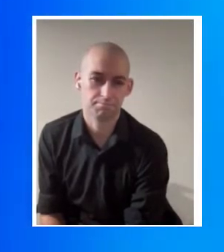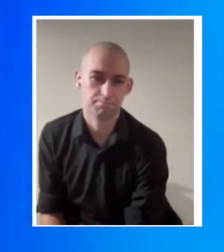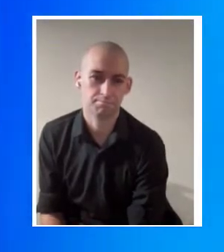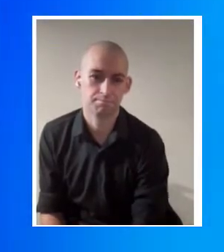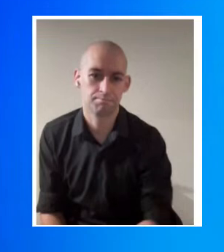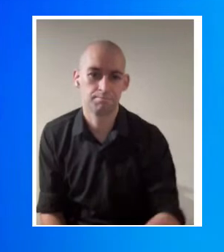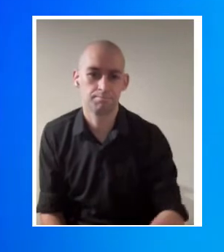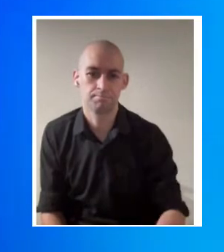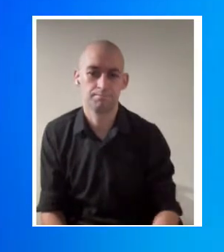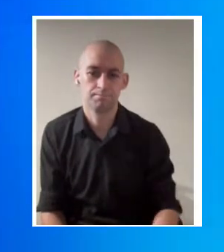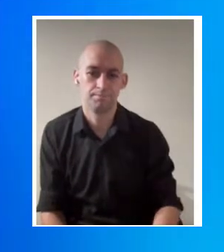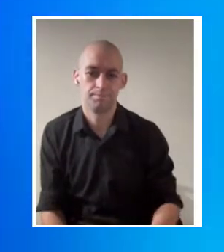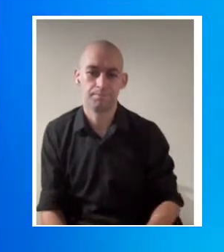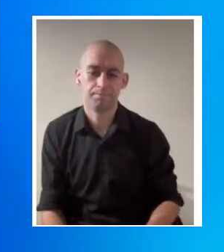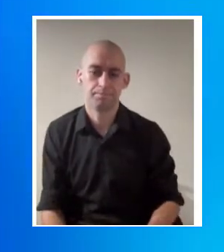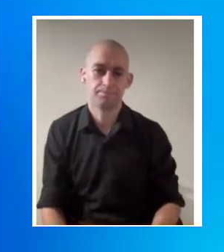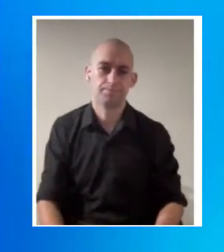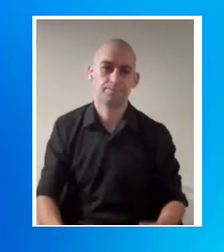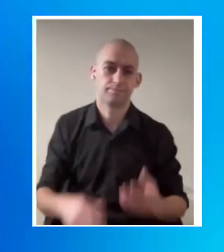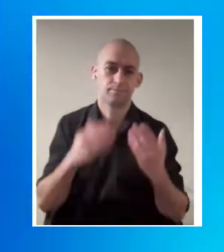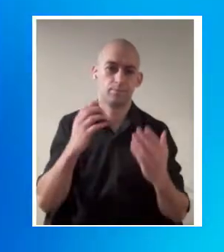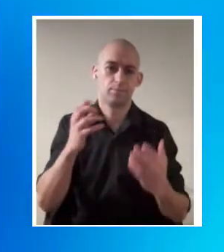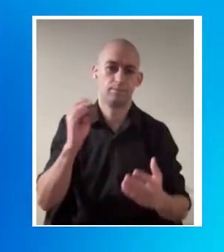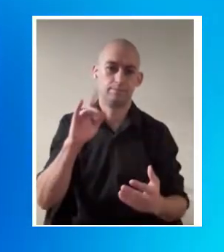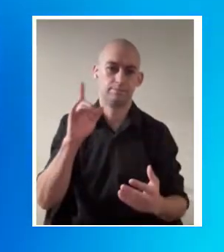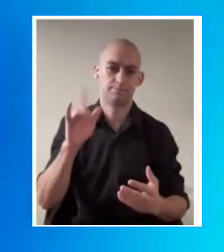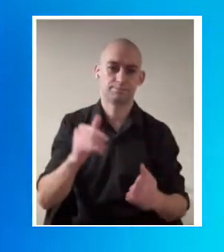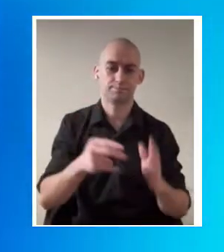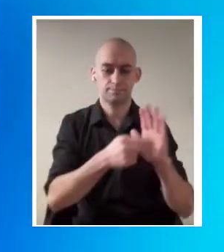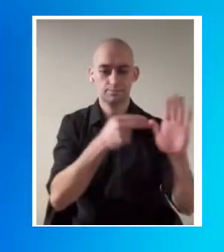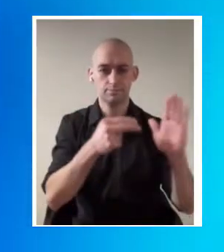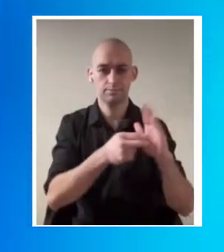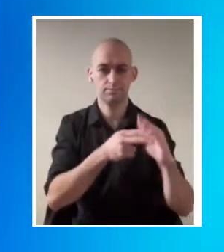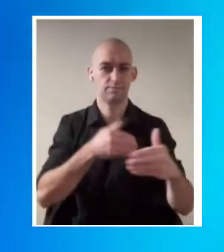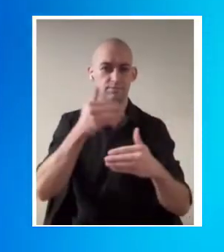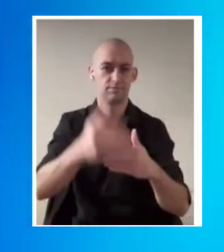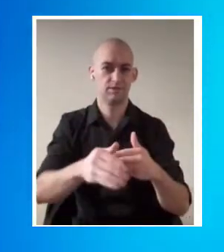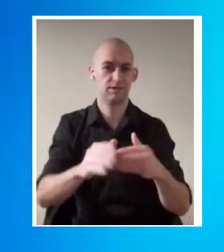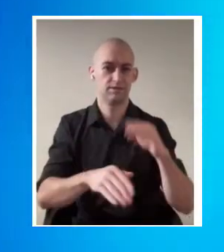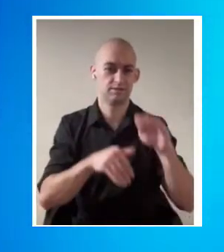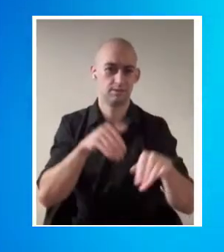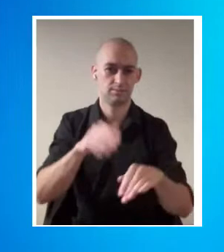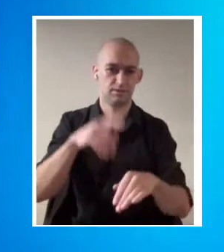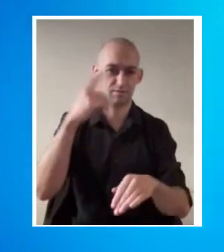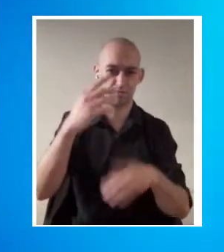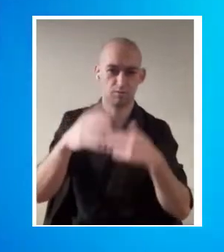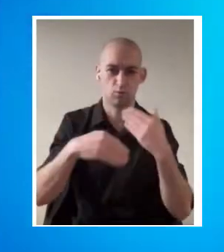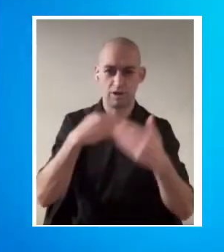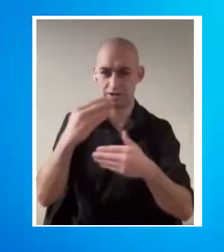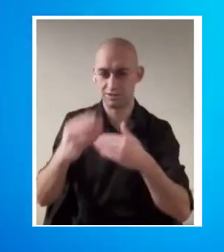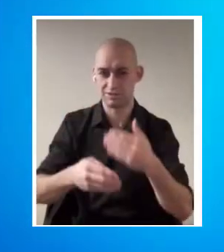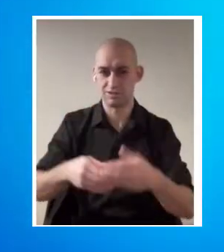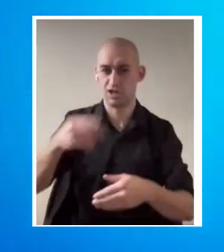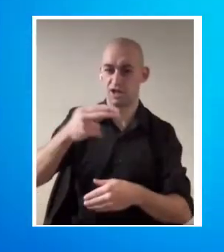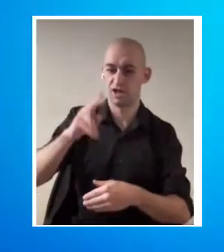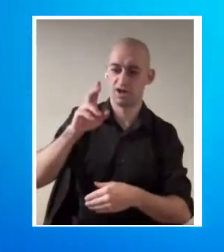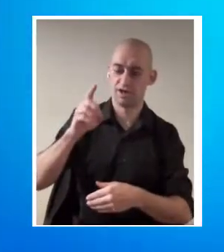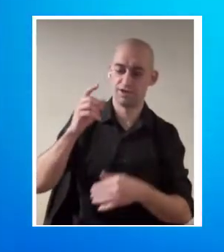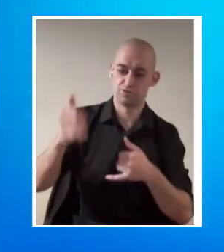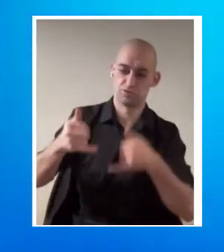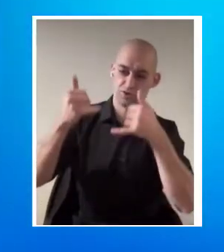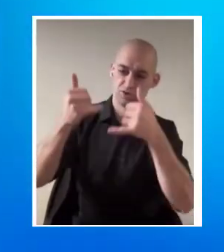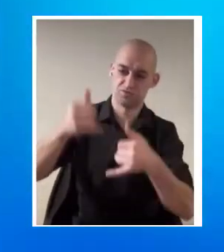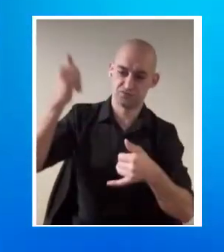Thank you, Emily. We have outlined the next steps of our planning process for these HUD grant funds. An important part